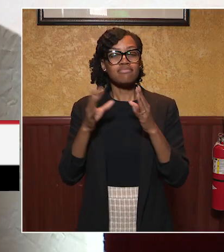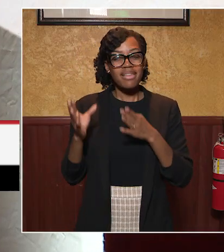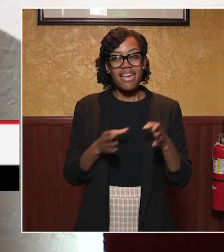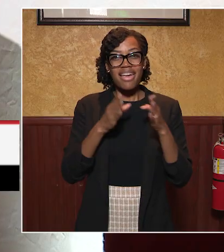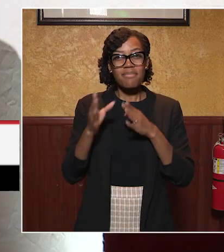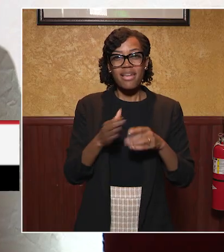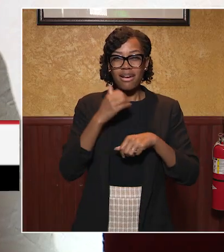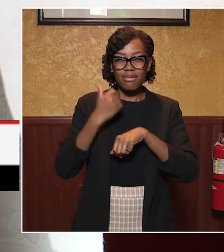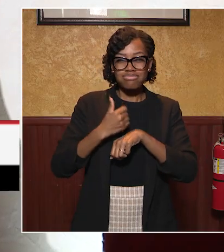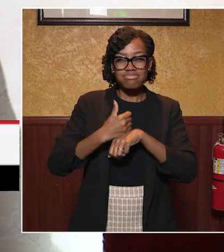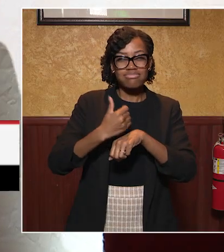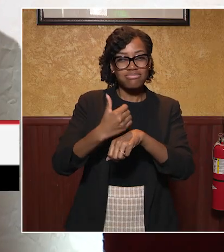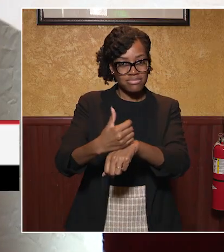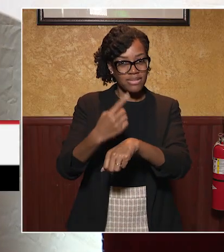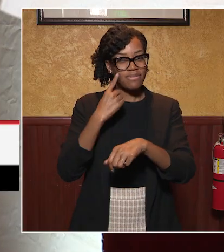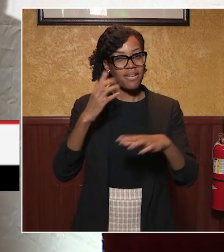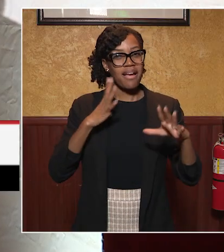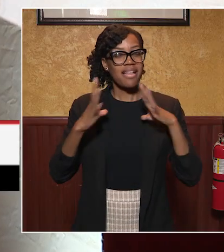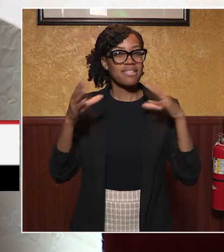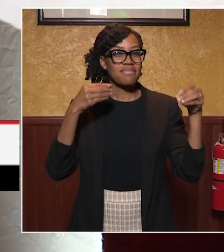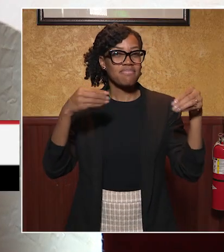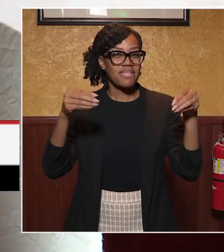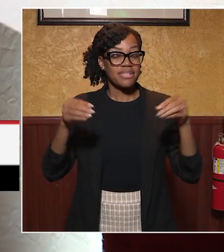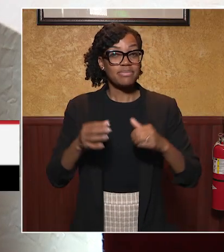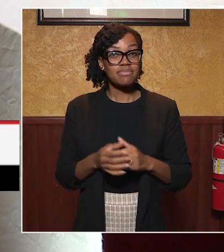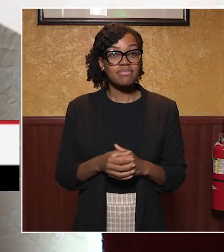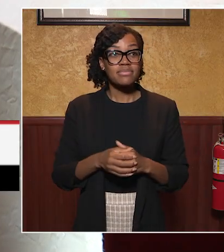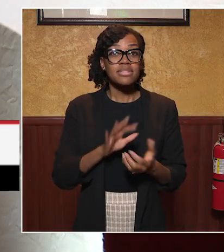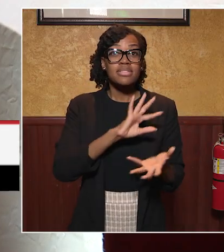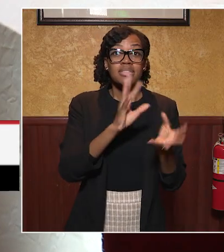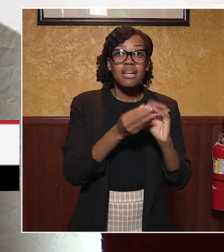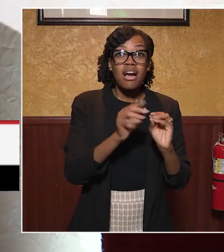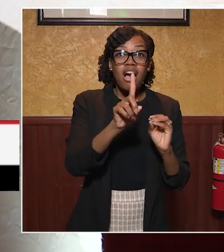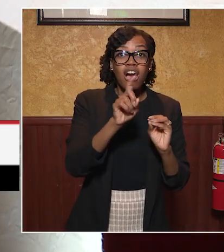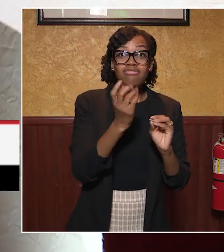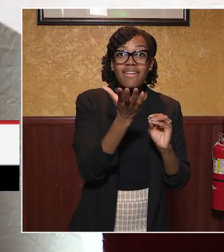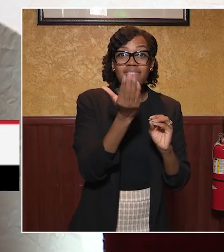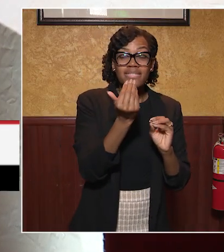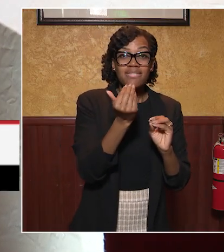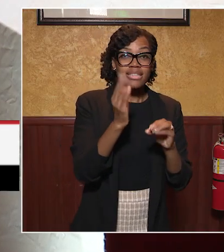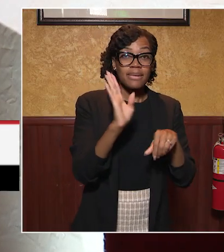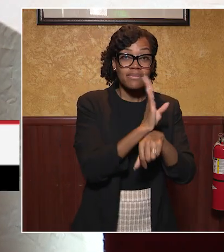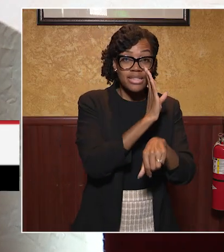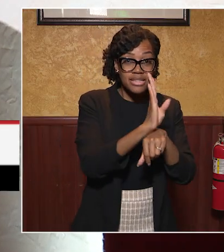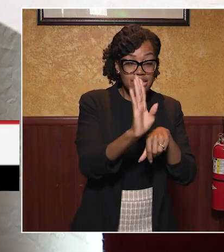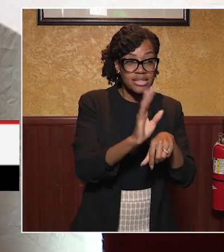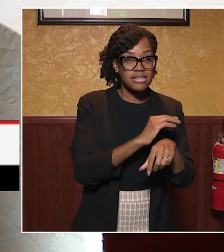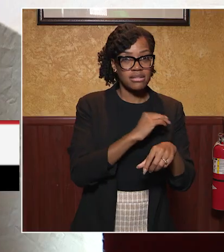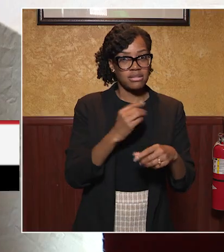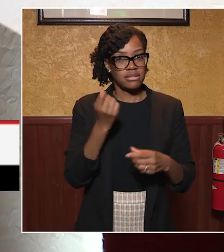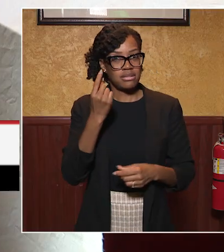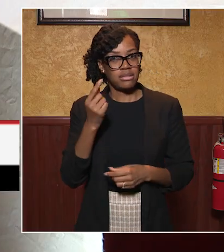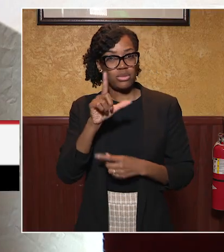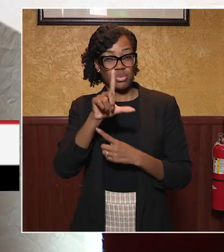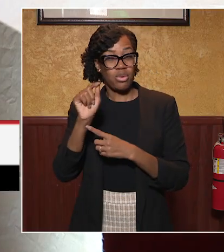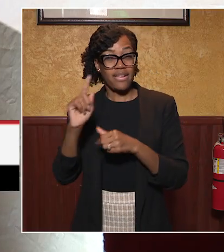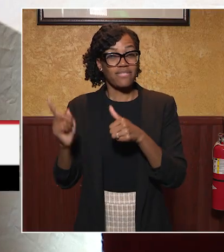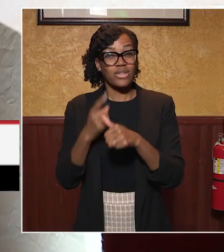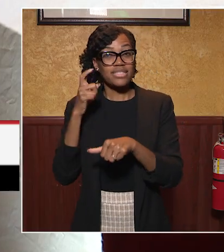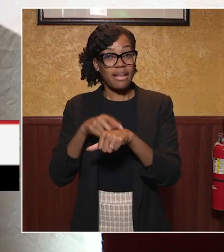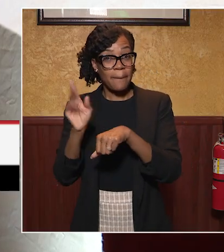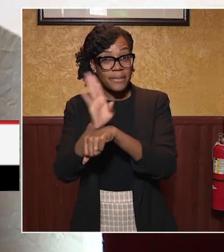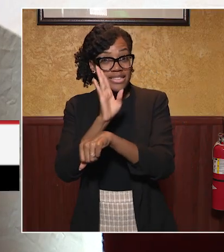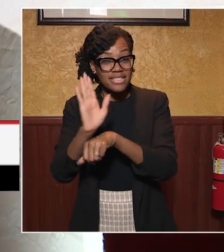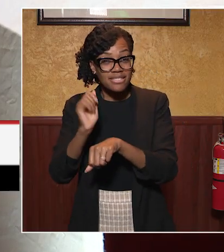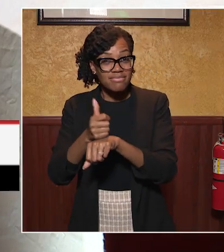with 115 vendors, including 20 first-time participants, and the Made